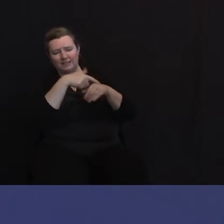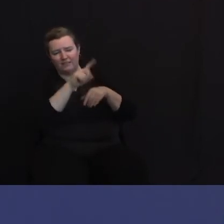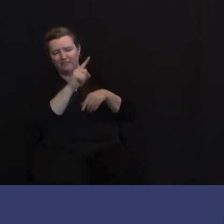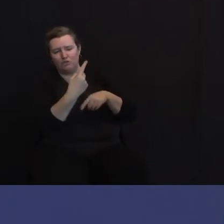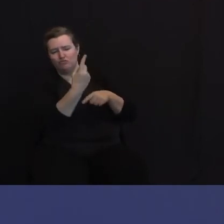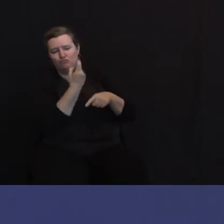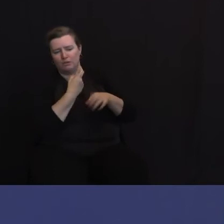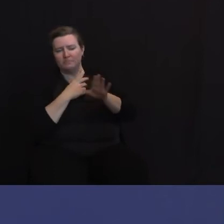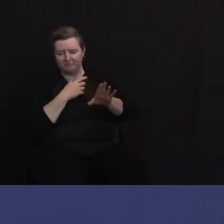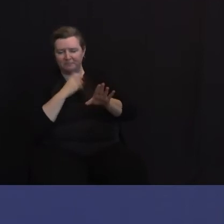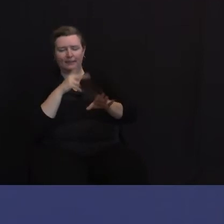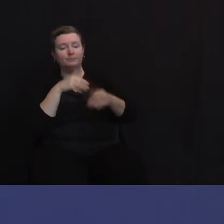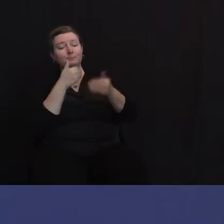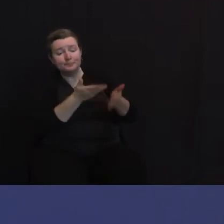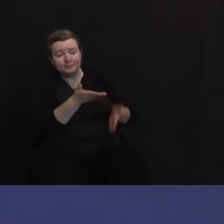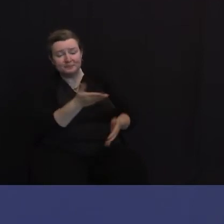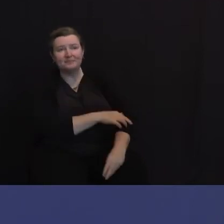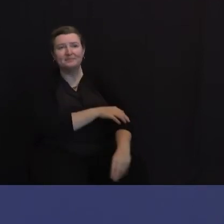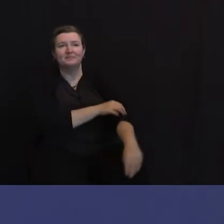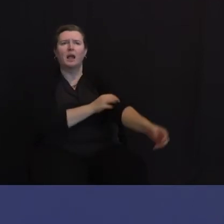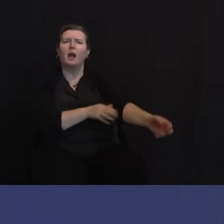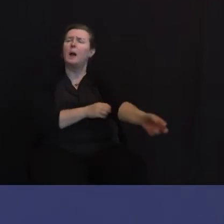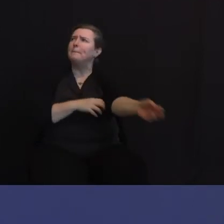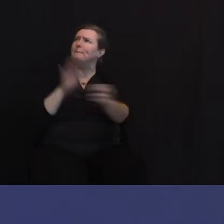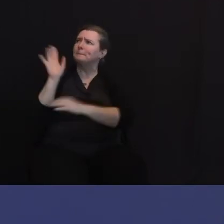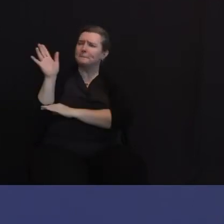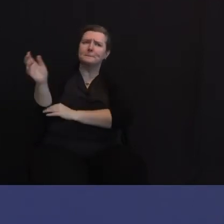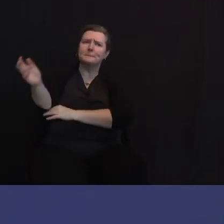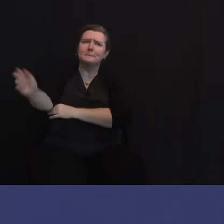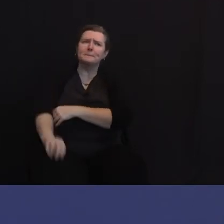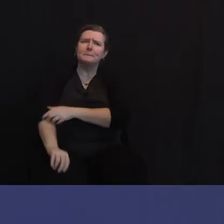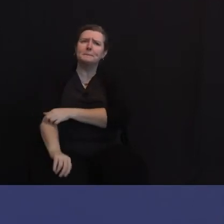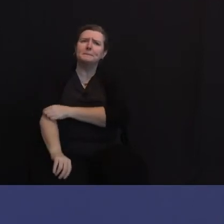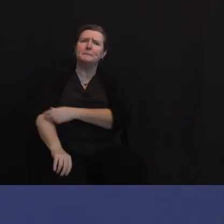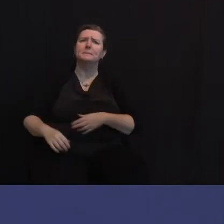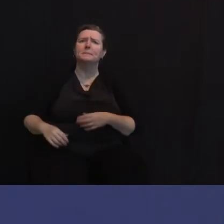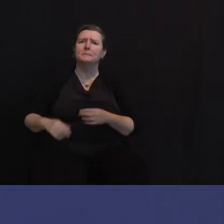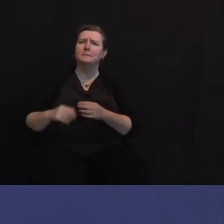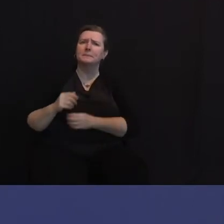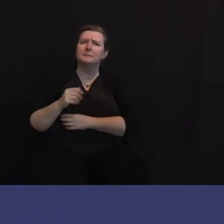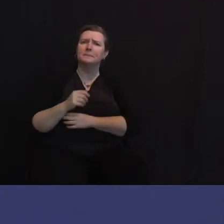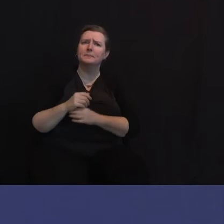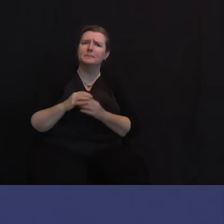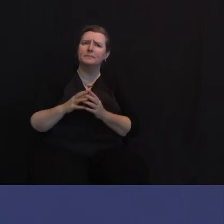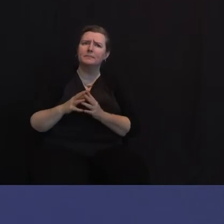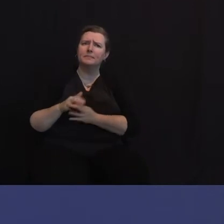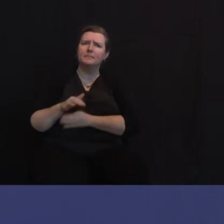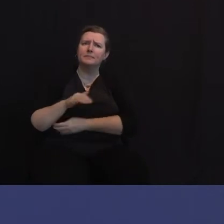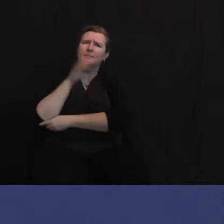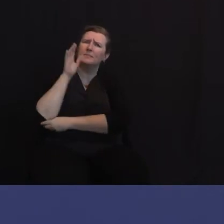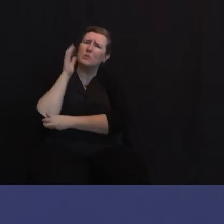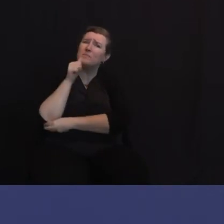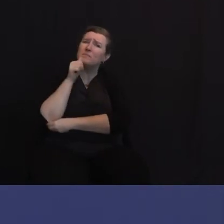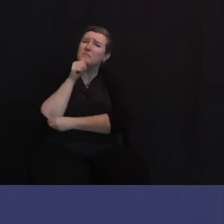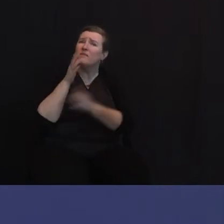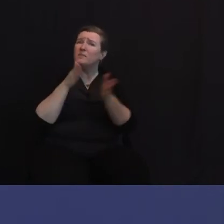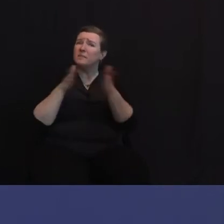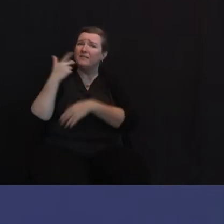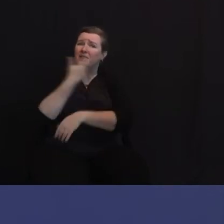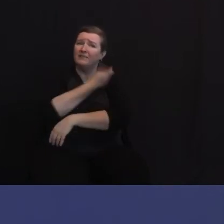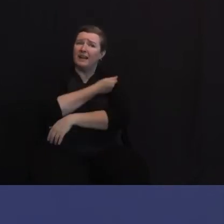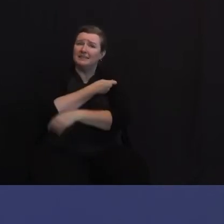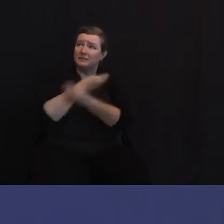question on that. The issue with the plan for vaccine distribution now